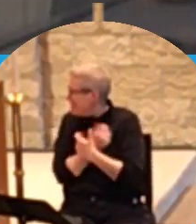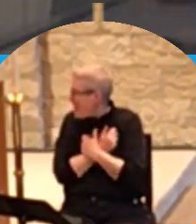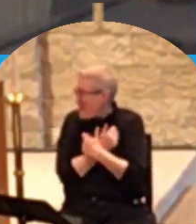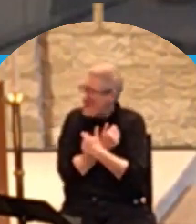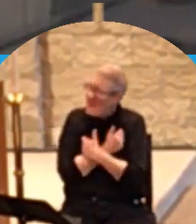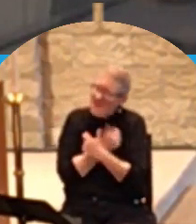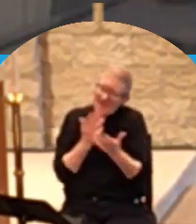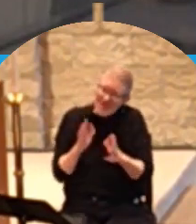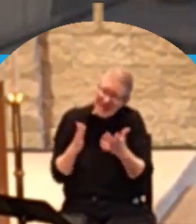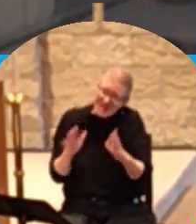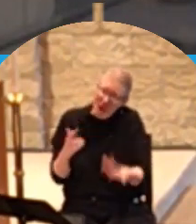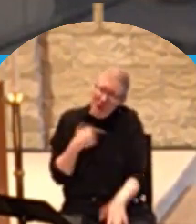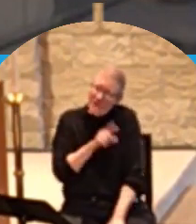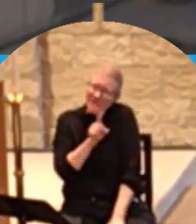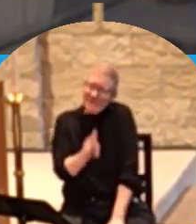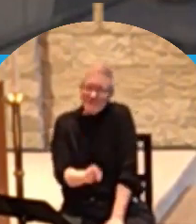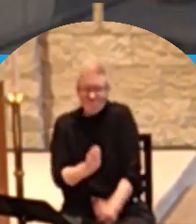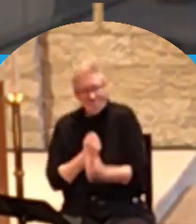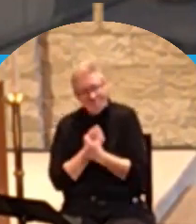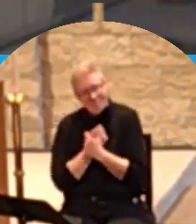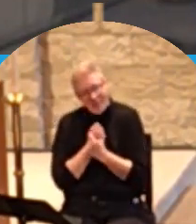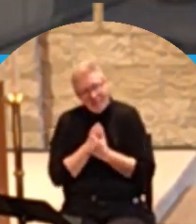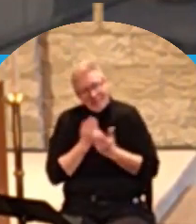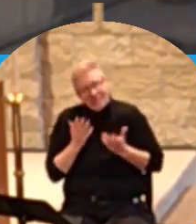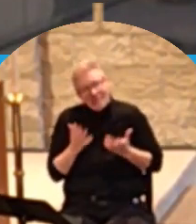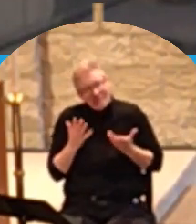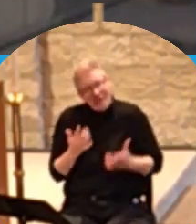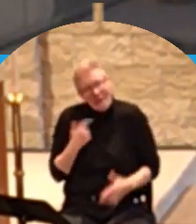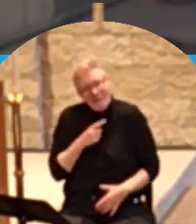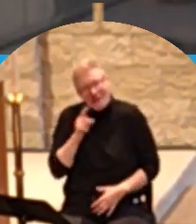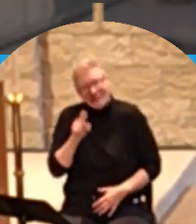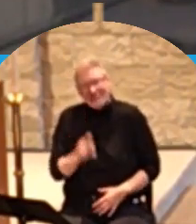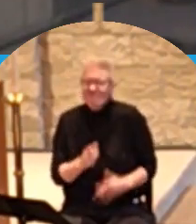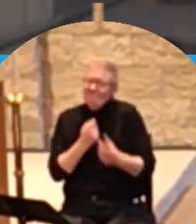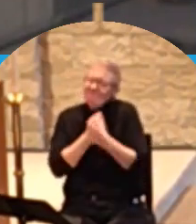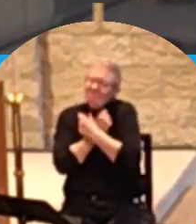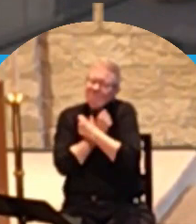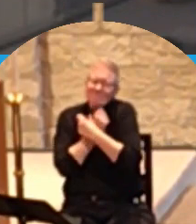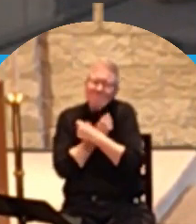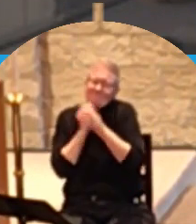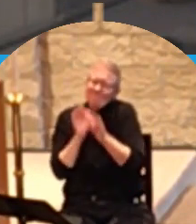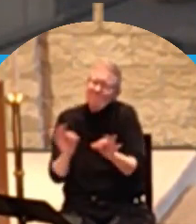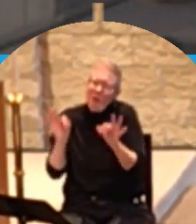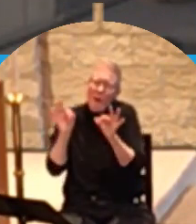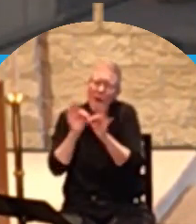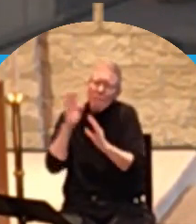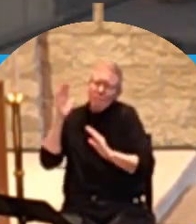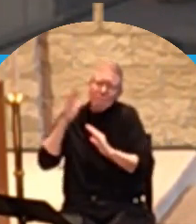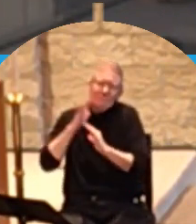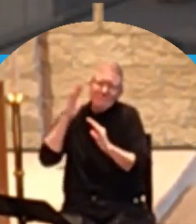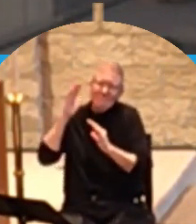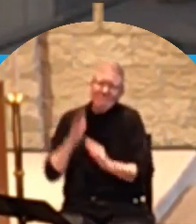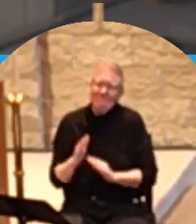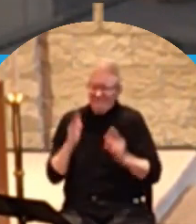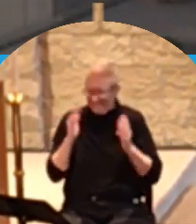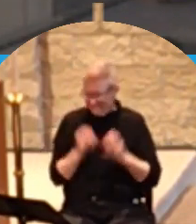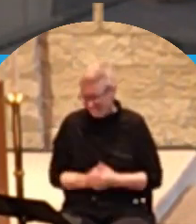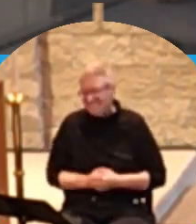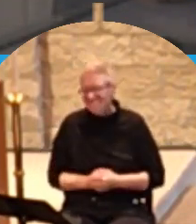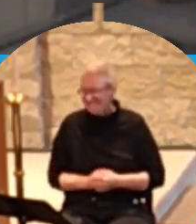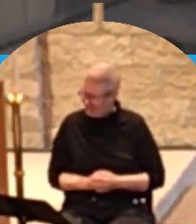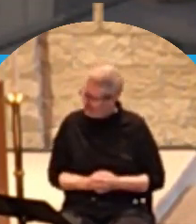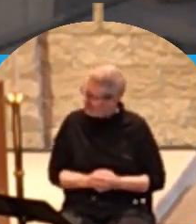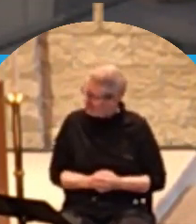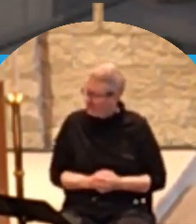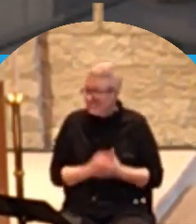is all you need. Love is all you need. Love is all you need. She loves you. Yeah, yeah.